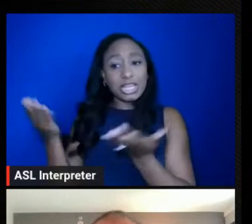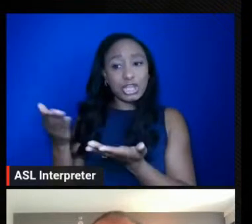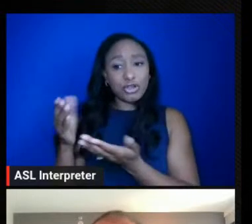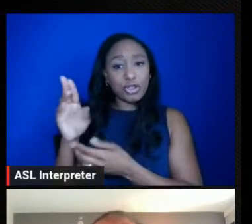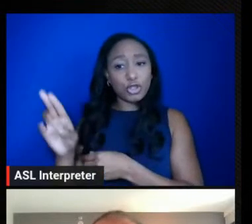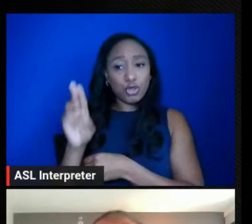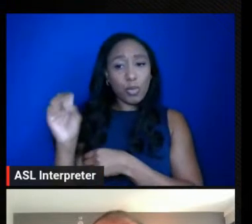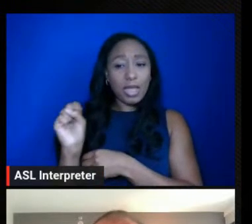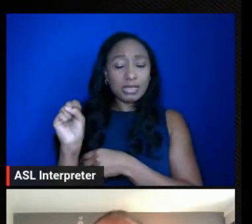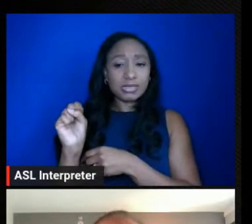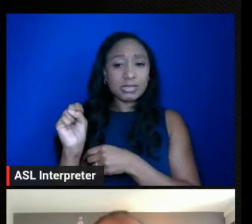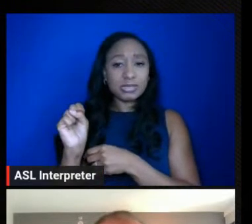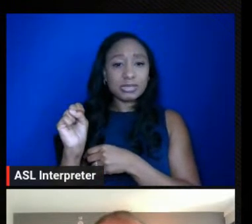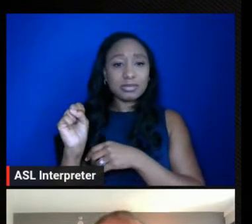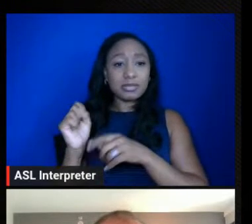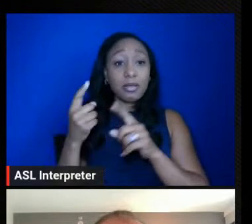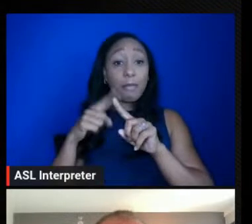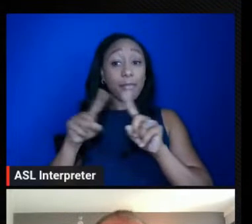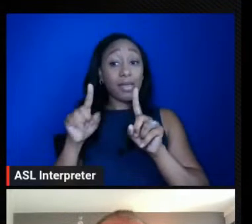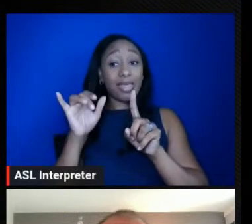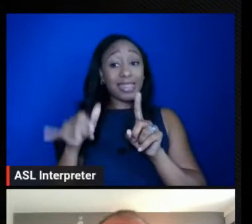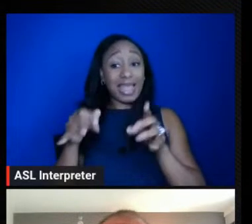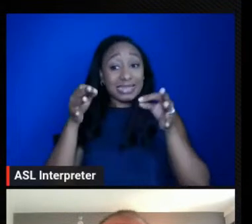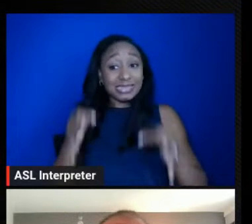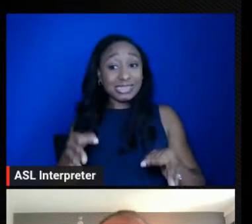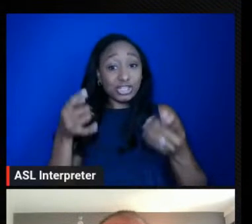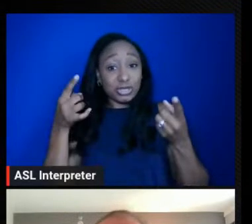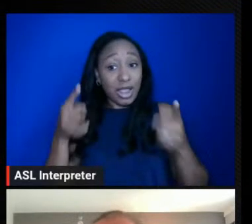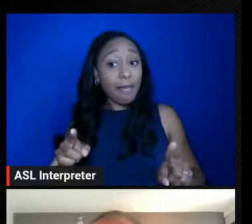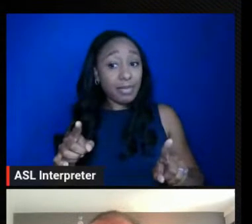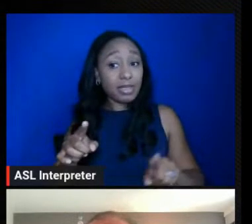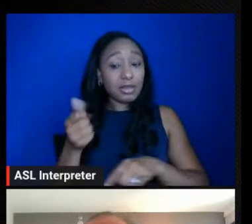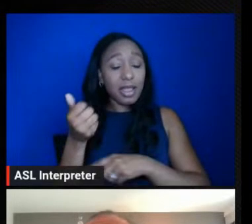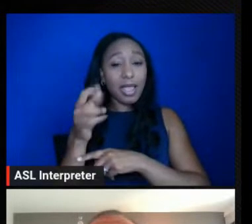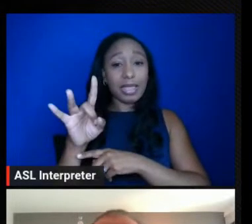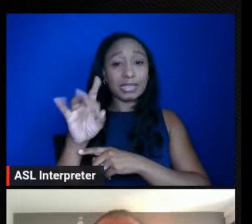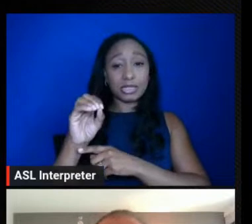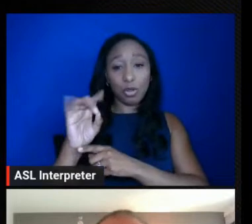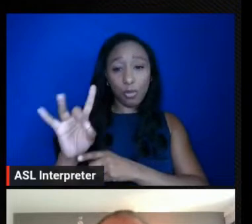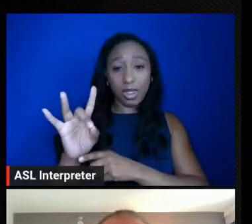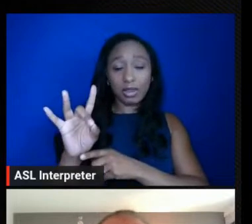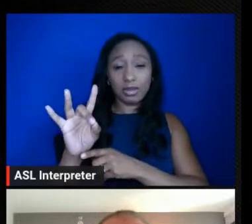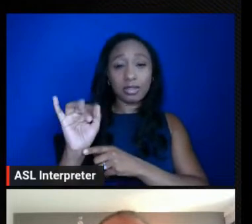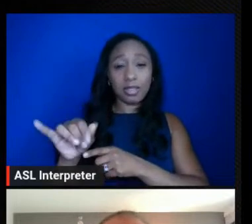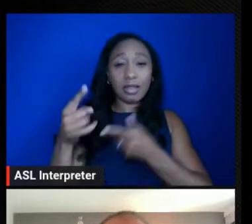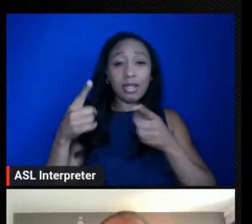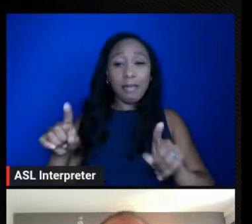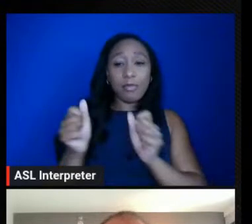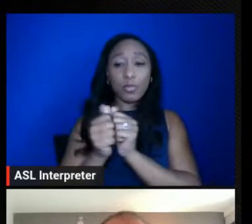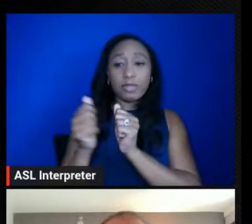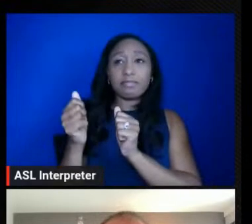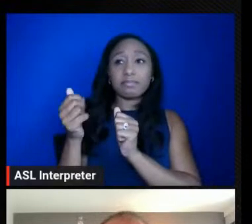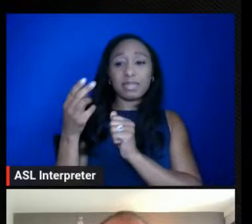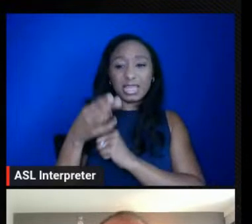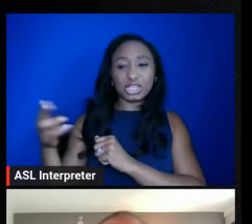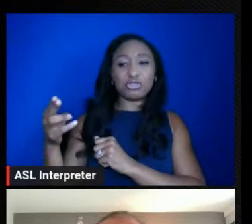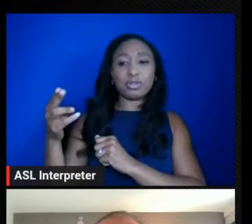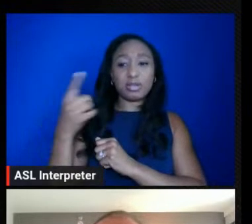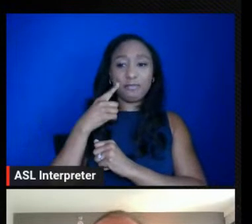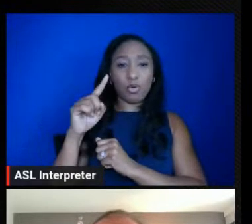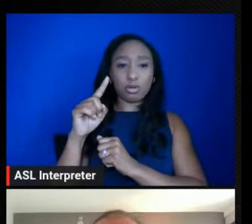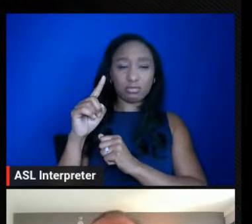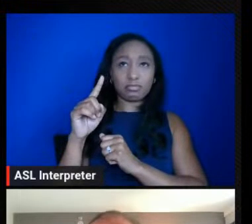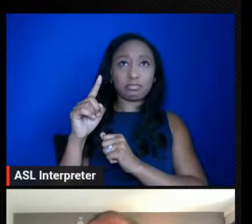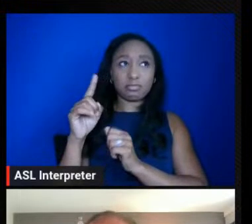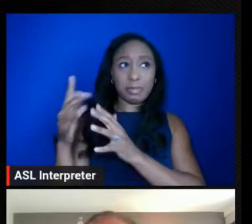That 1808 decision was a major turning point in the history of slavery in America, because